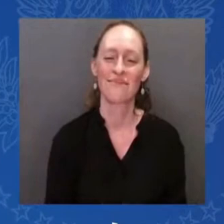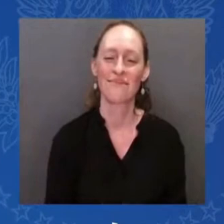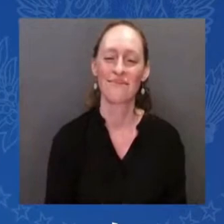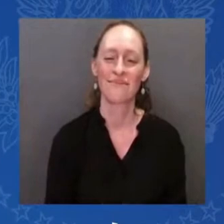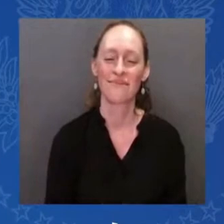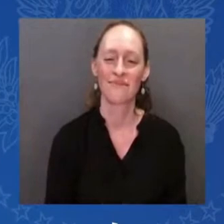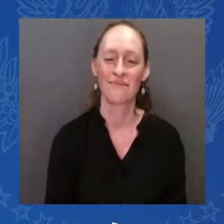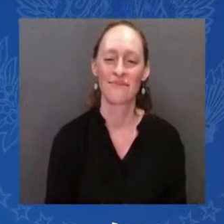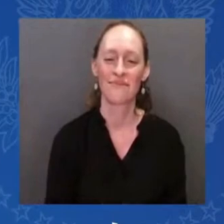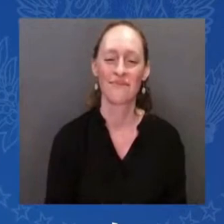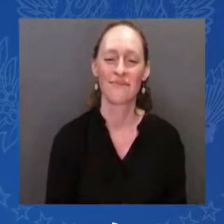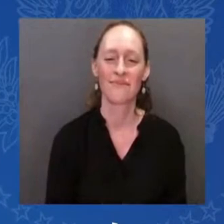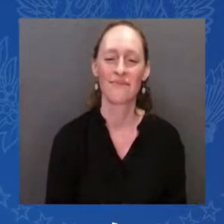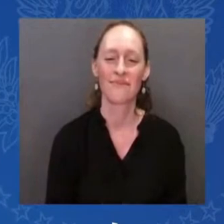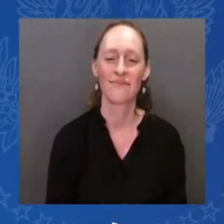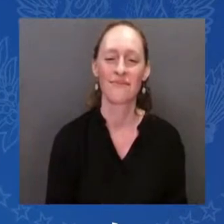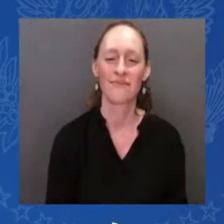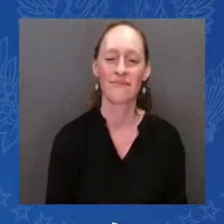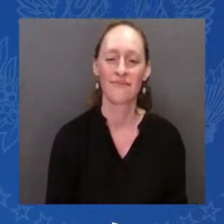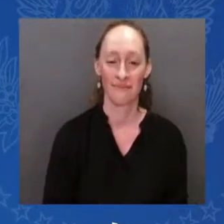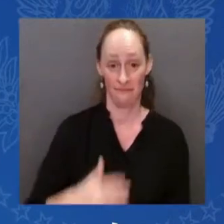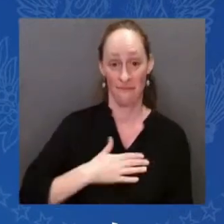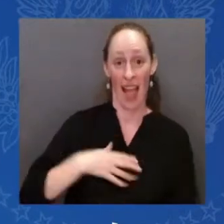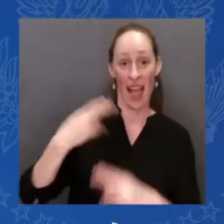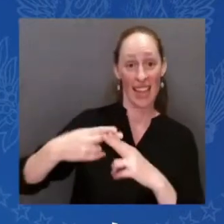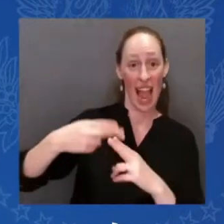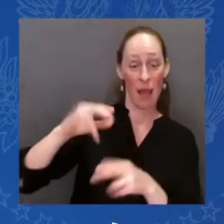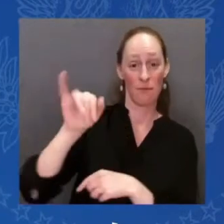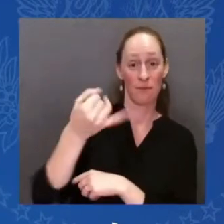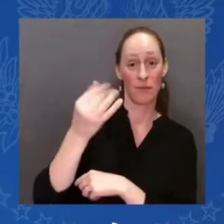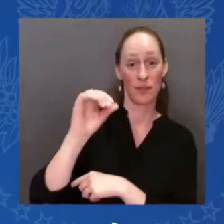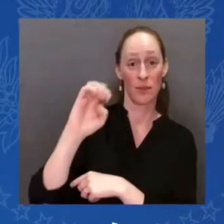My name's Joe Biden. I'm Jill Biden's husband.